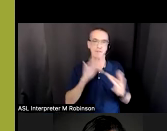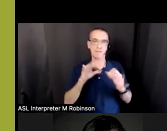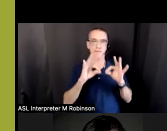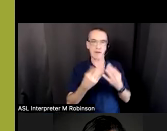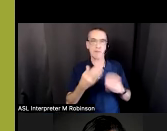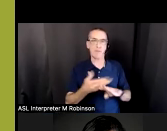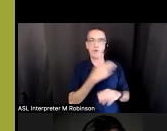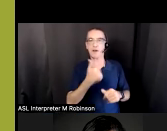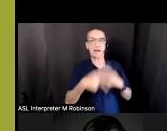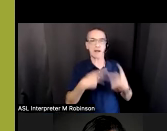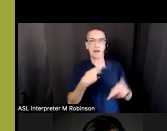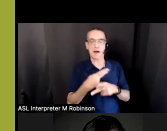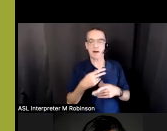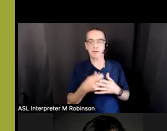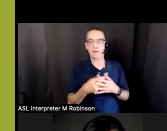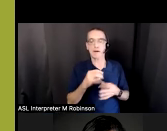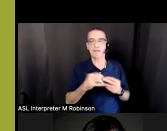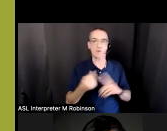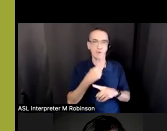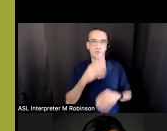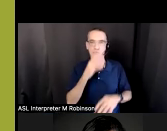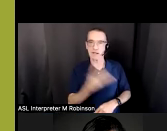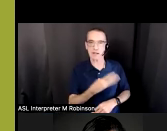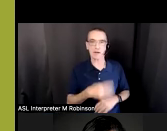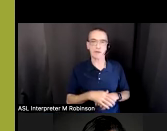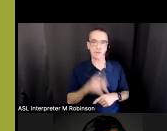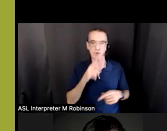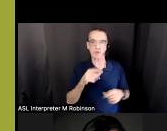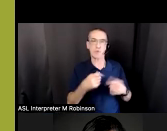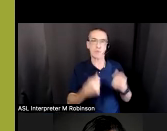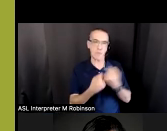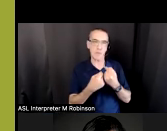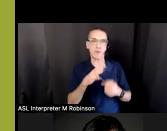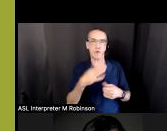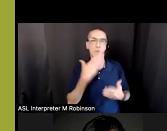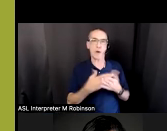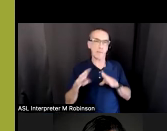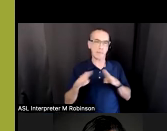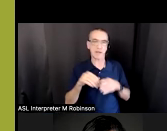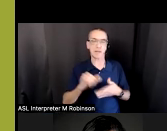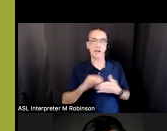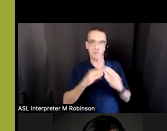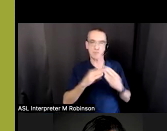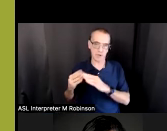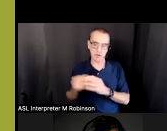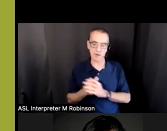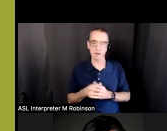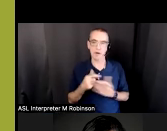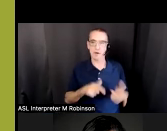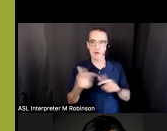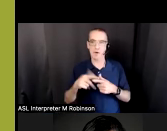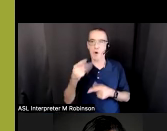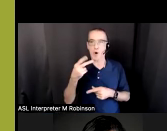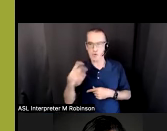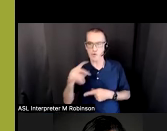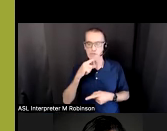there was any kind of allegation around abuse or neglect, but really trying to promote their well-being in their communities. I'm going to pass it to Arthur to